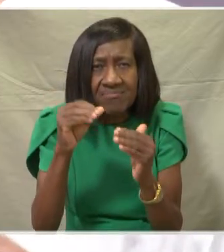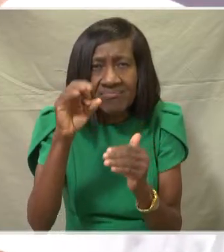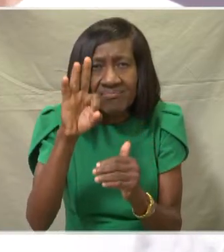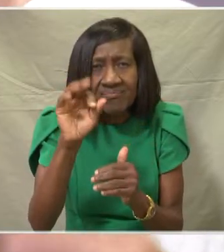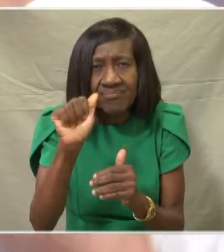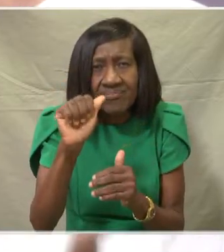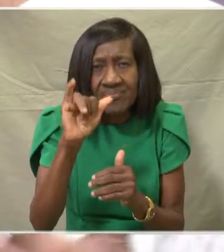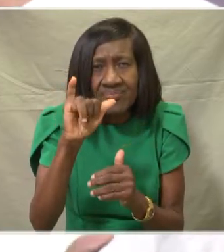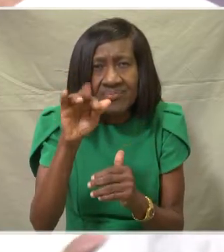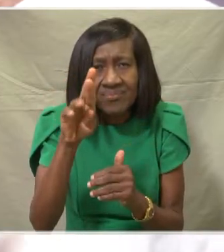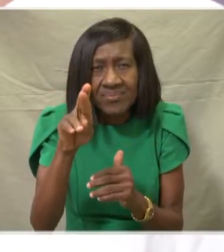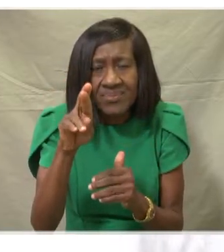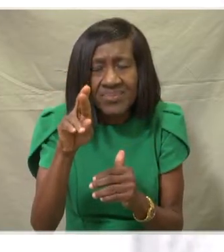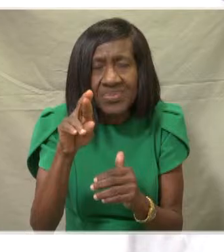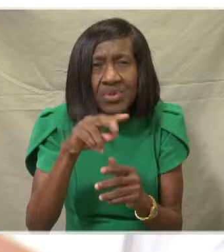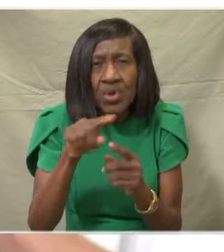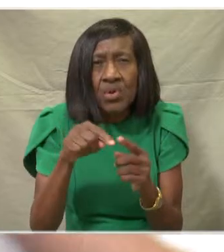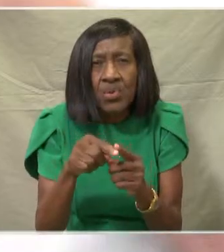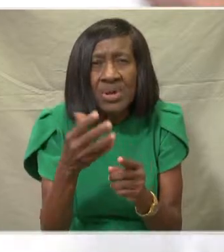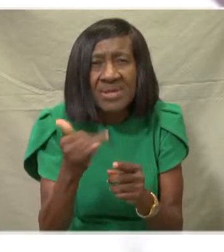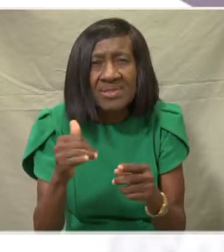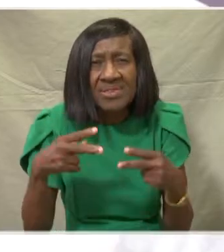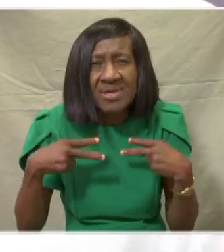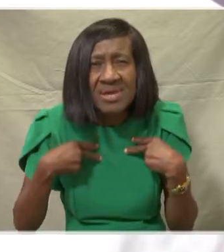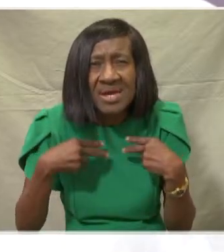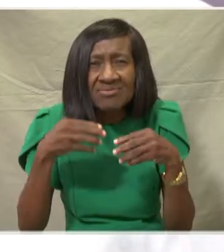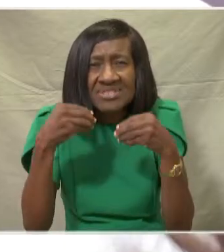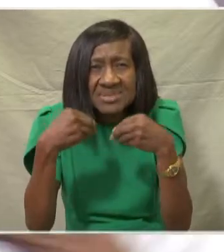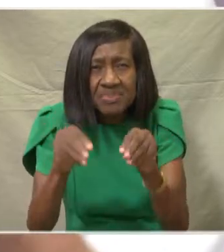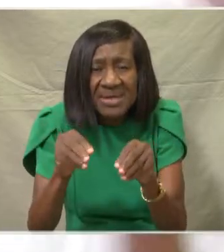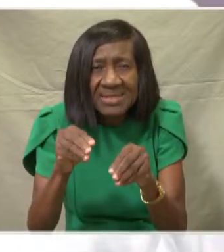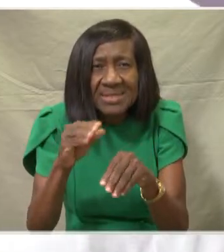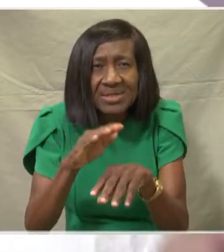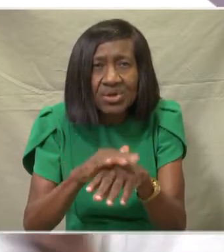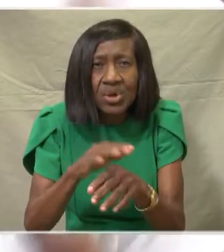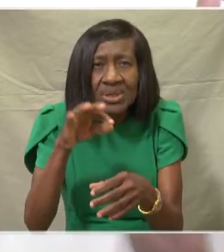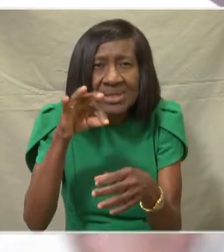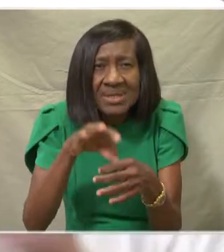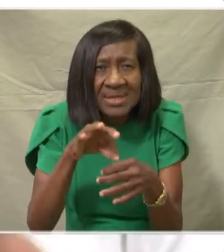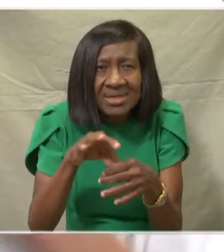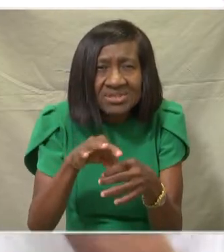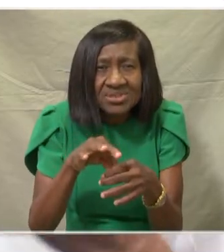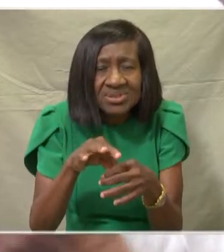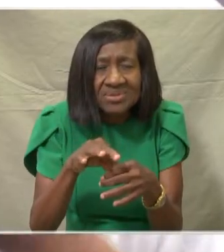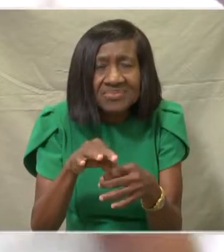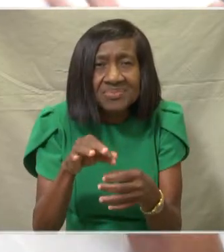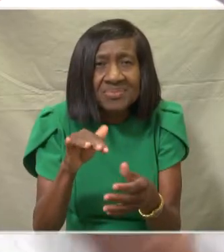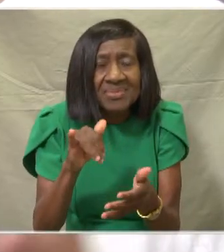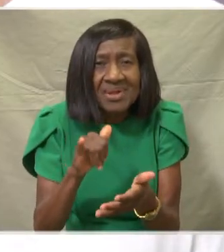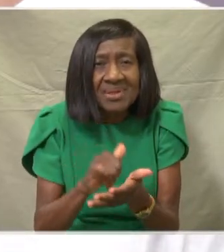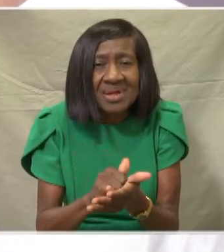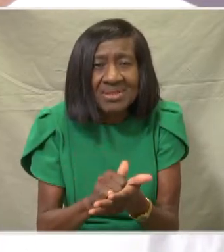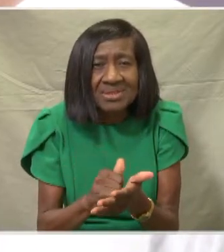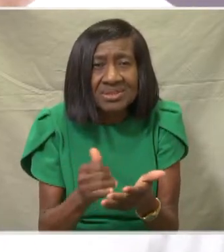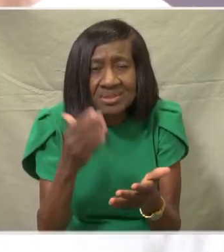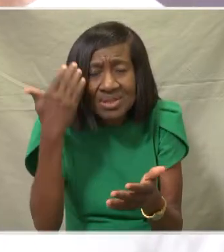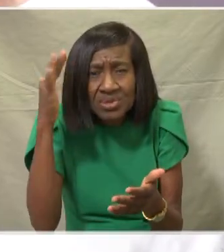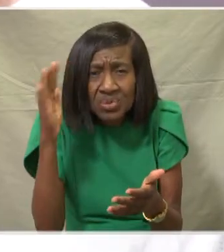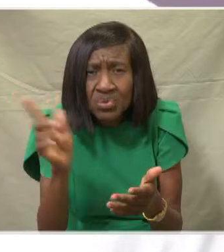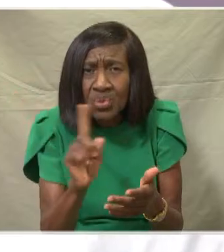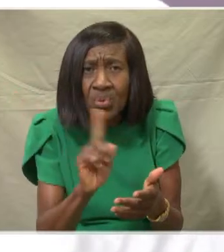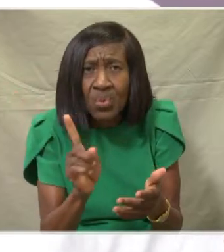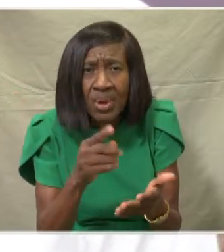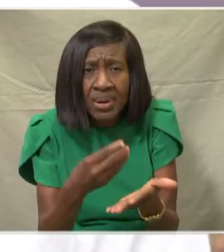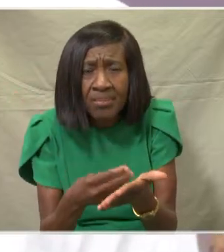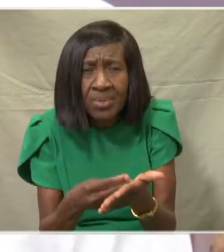spending on elections that is not ever documented anywhere, and we have no clue where the money comes from or how much. Yeah. So where that